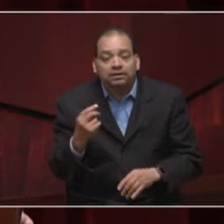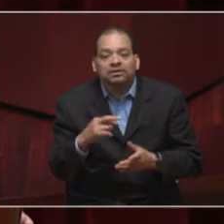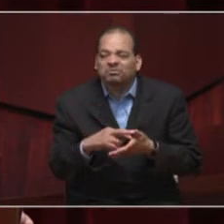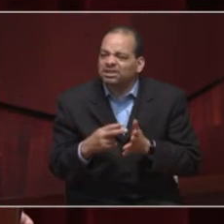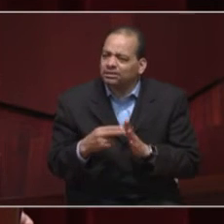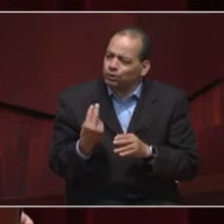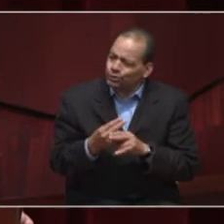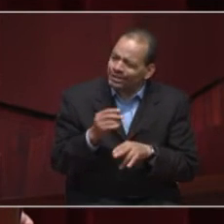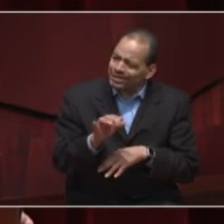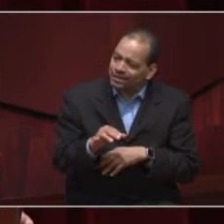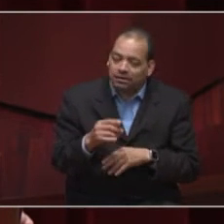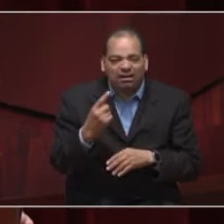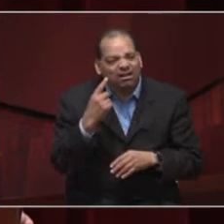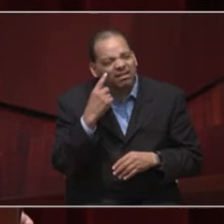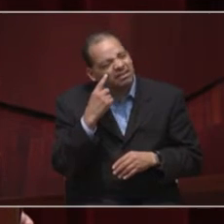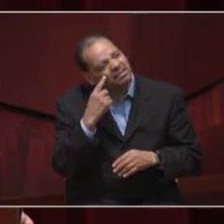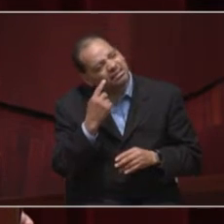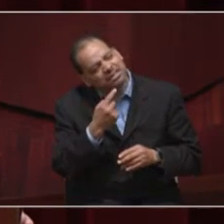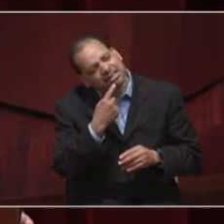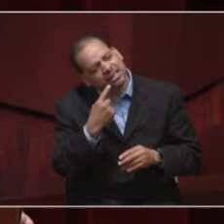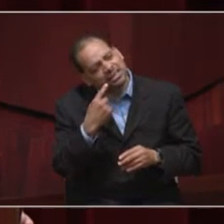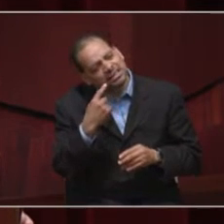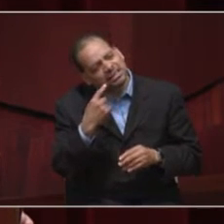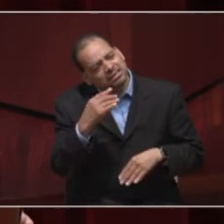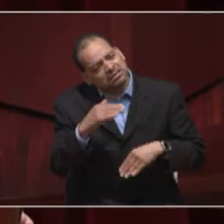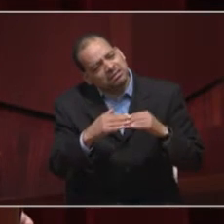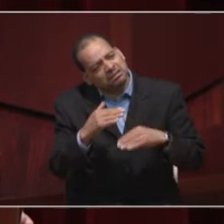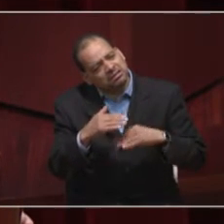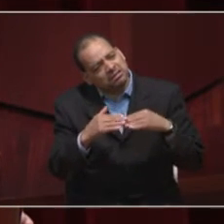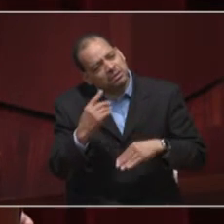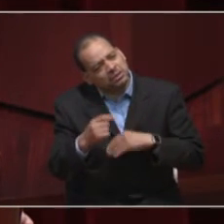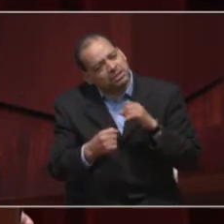a 1-year deadline to implement